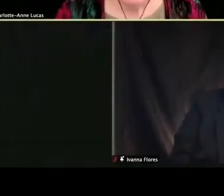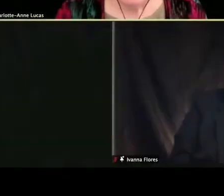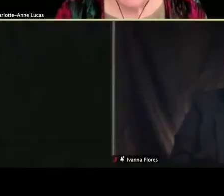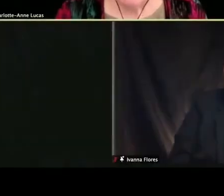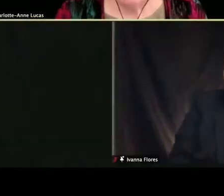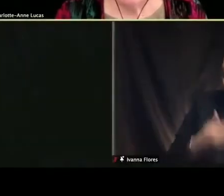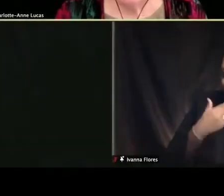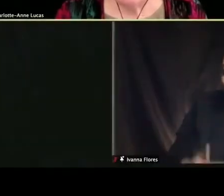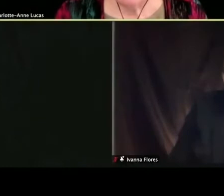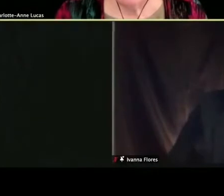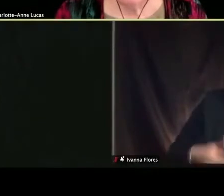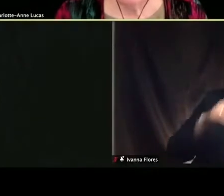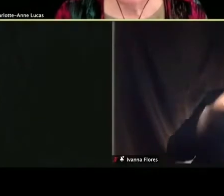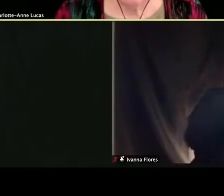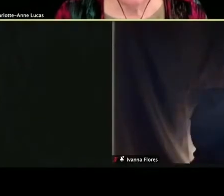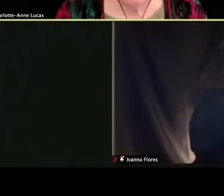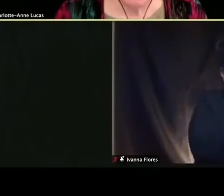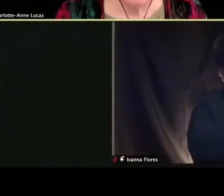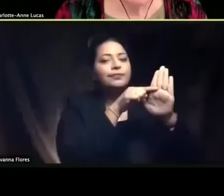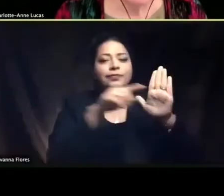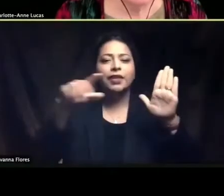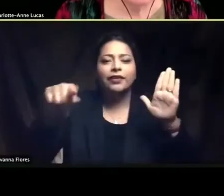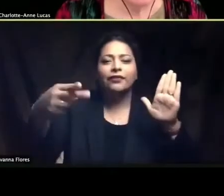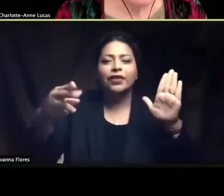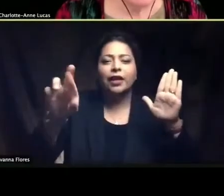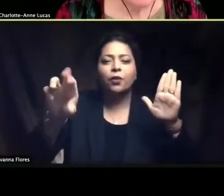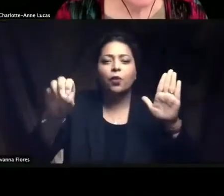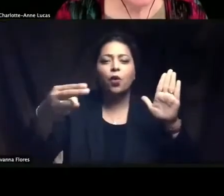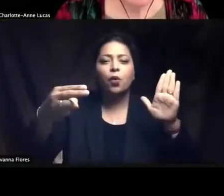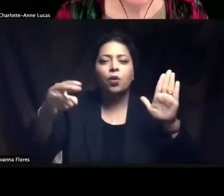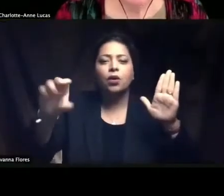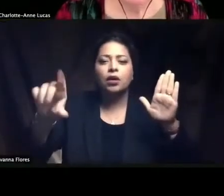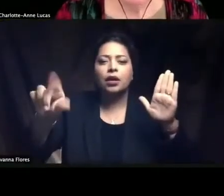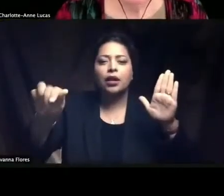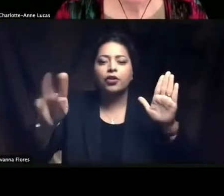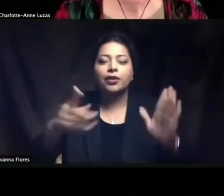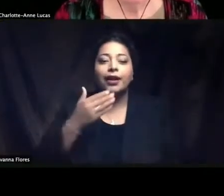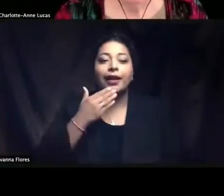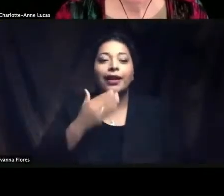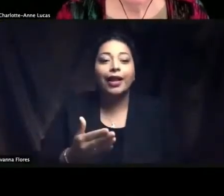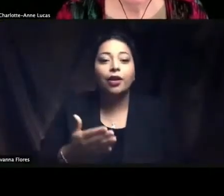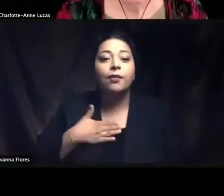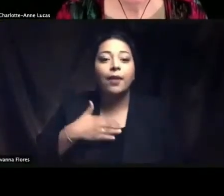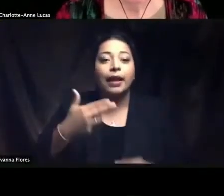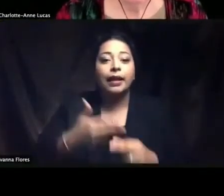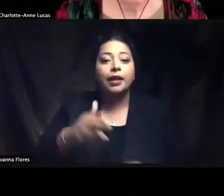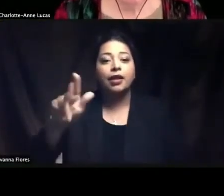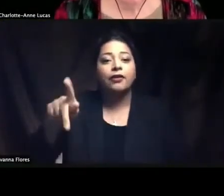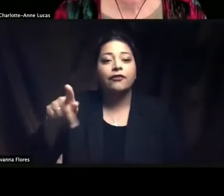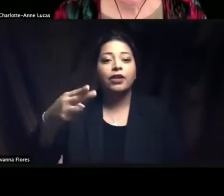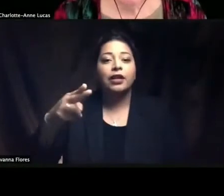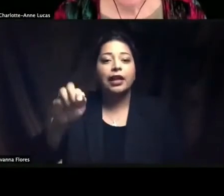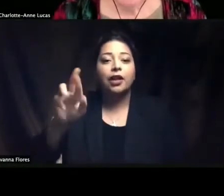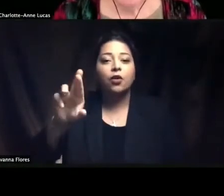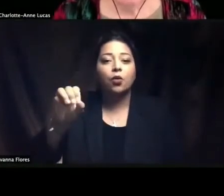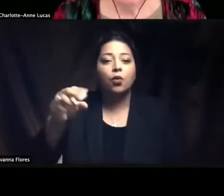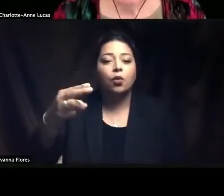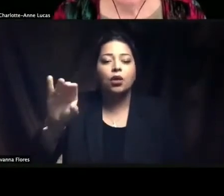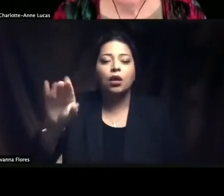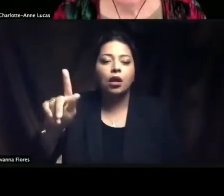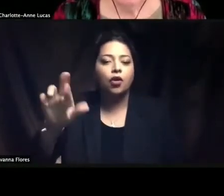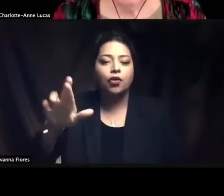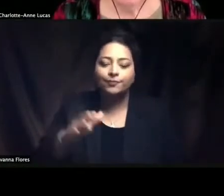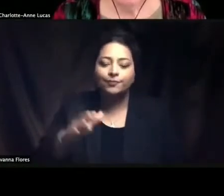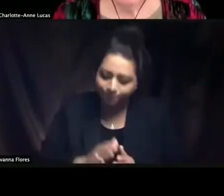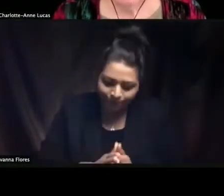you. And the next person is Farrell Clark. Thank you. My name is Farrell Clark, and I humbly ask for your vote for